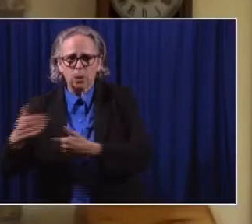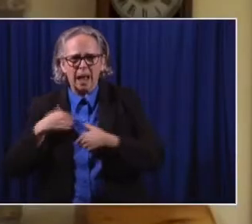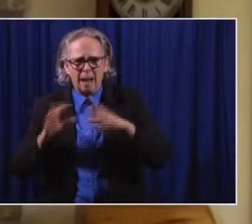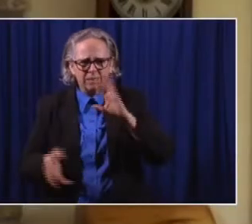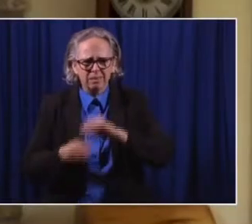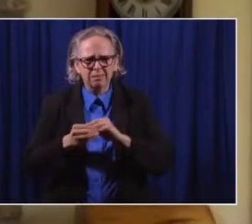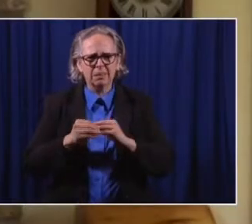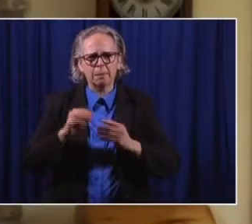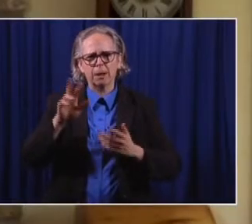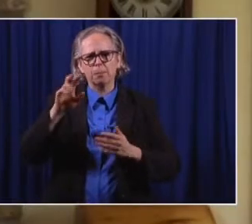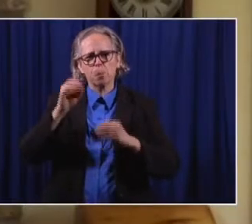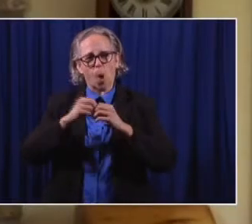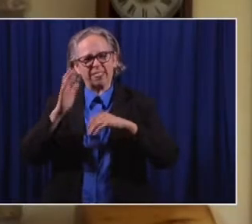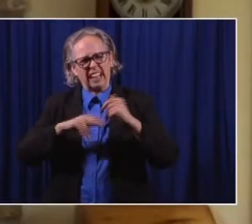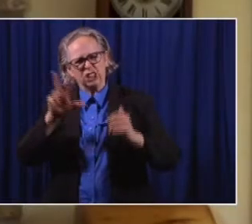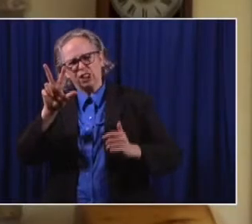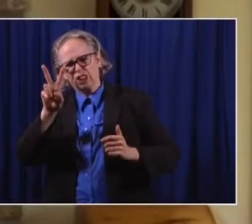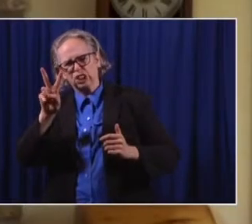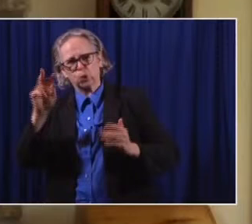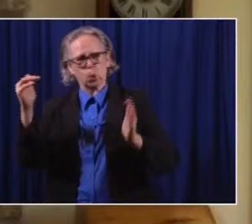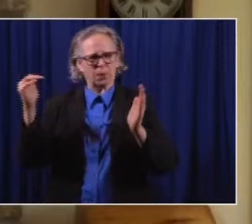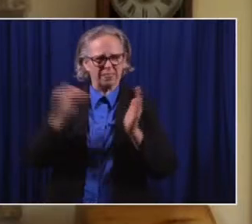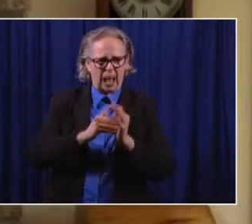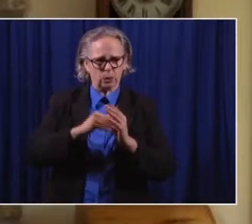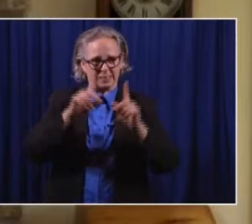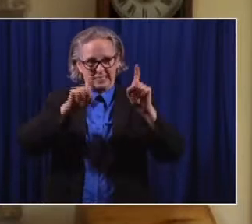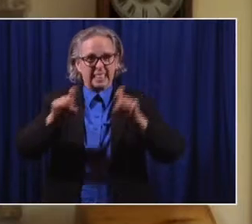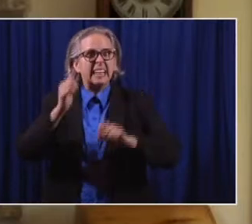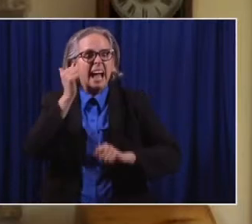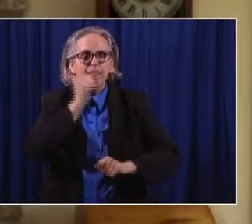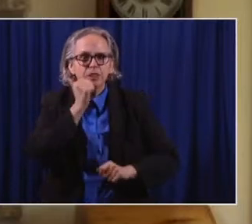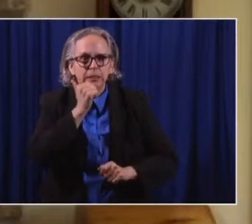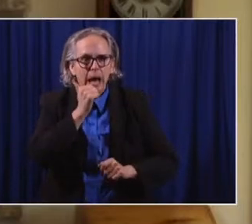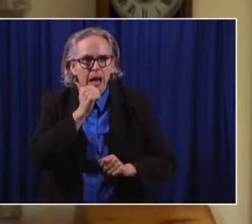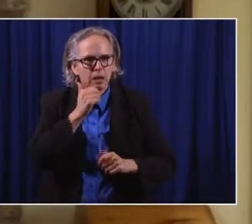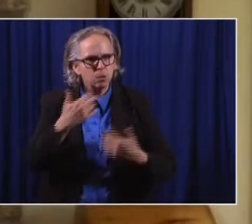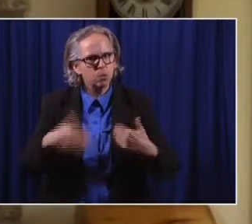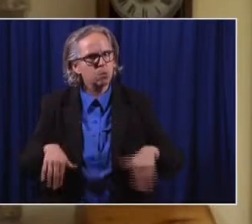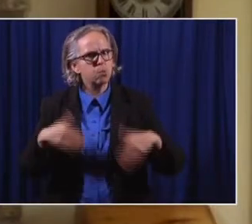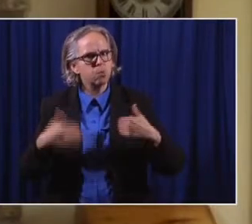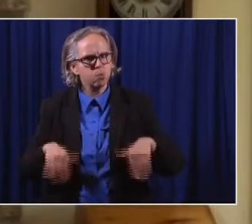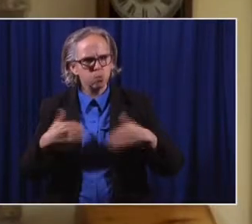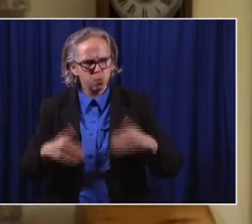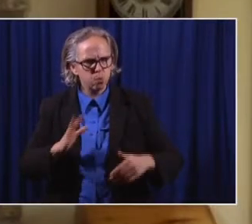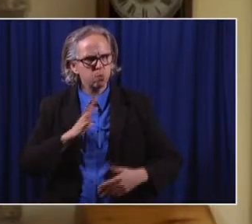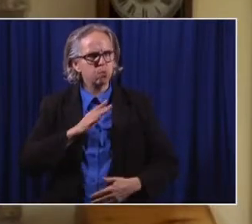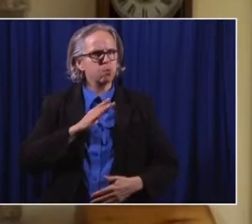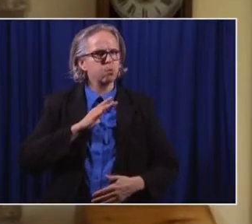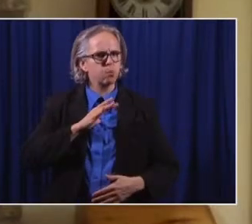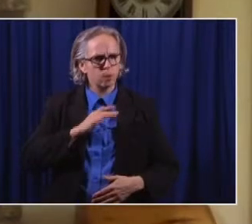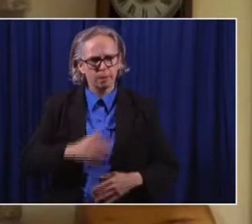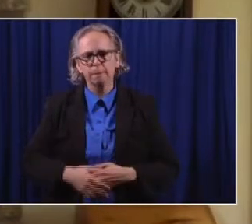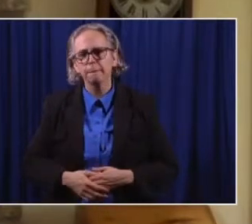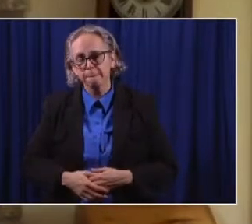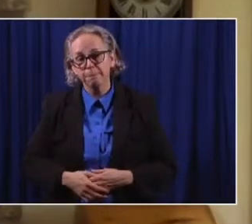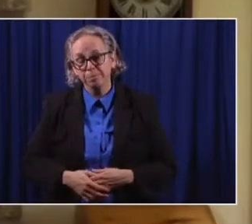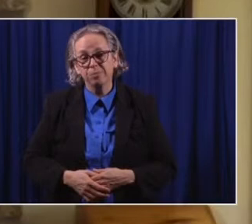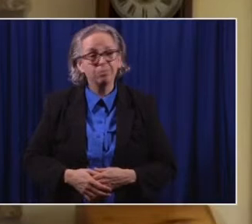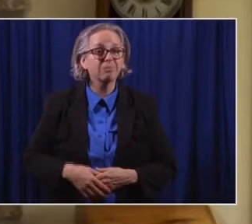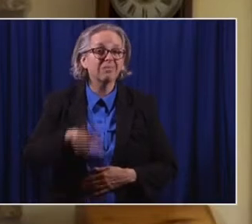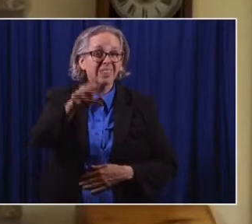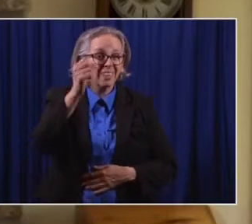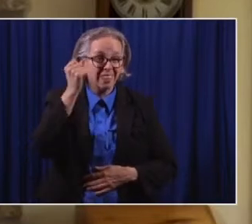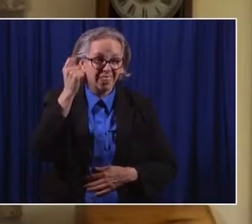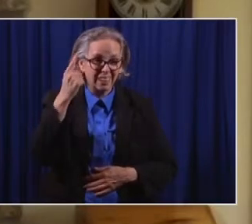but it continues to go upward. We are seeing very good news, a decline in positivity. We